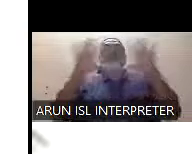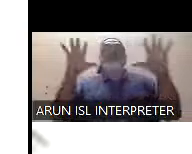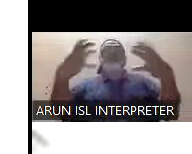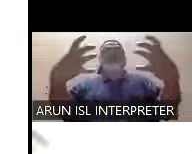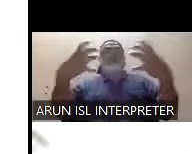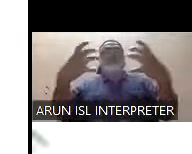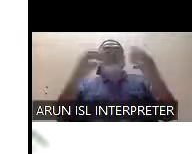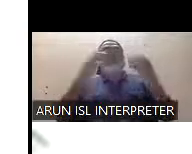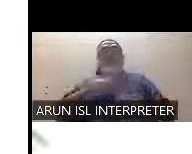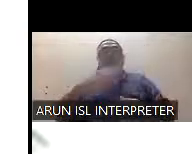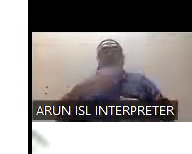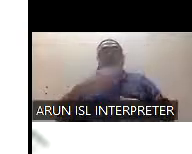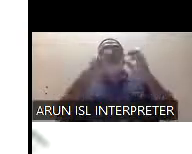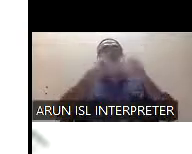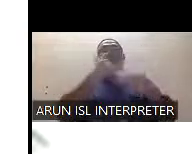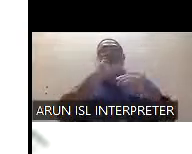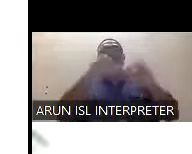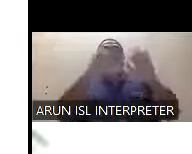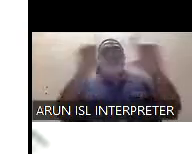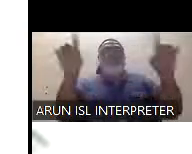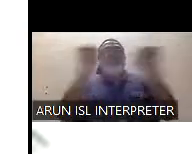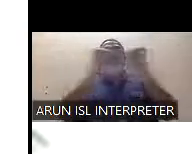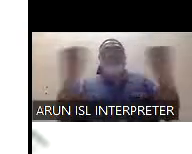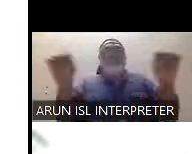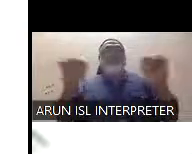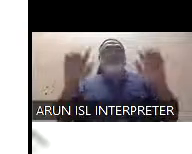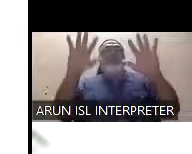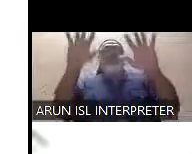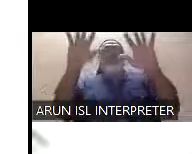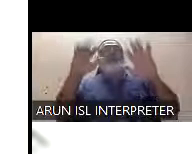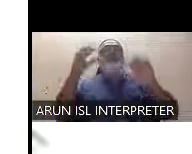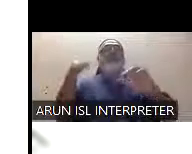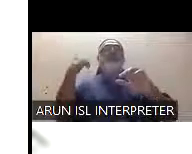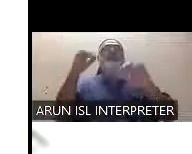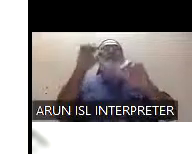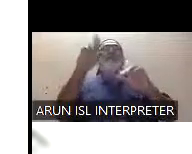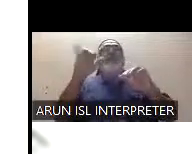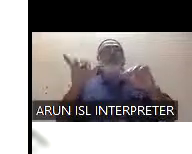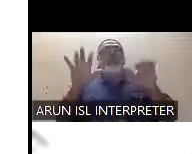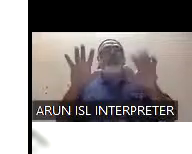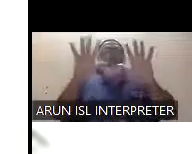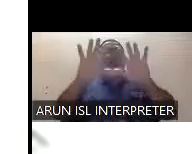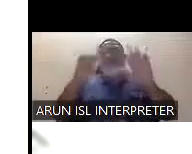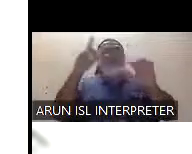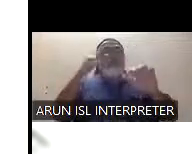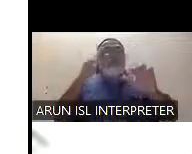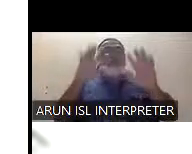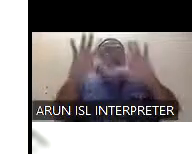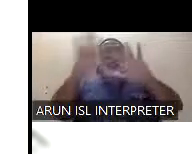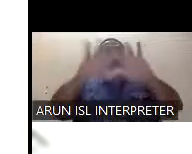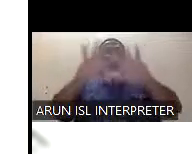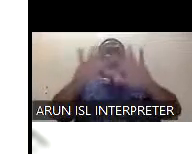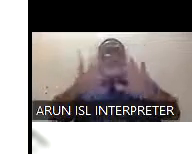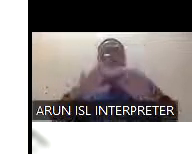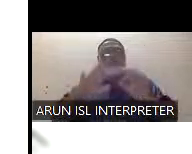bright letters on top of it. But if our background is pale gray and the writing is kind of black, it's a little, fuzzy. It's